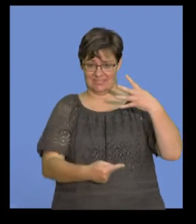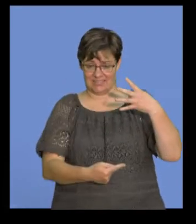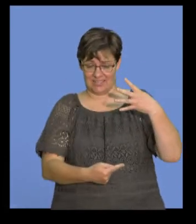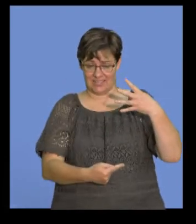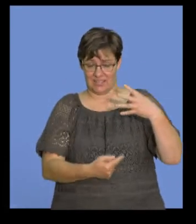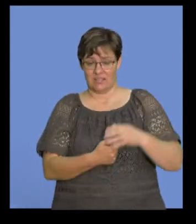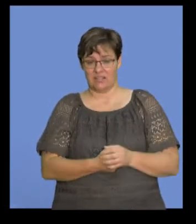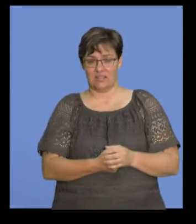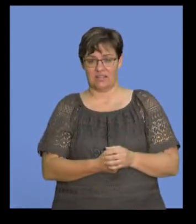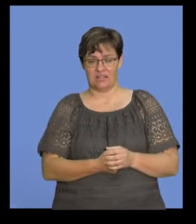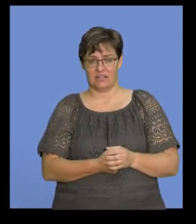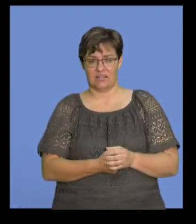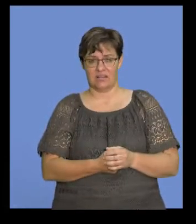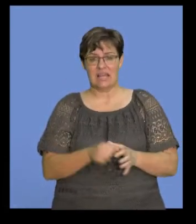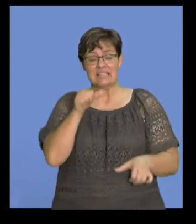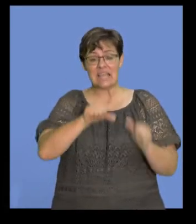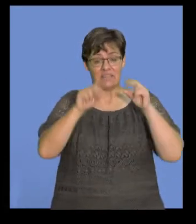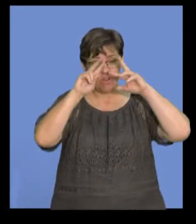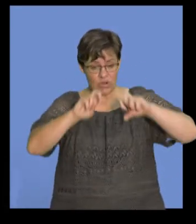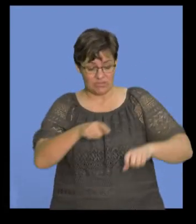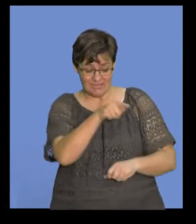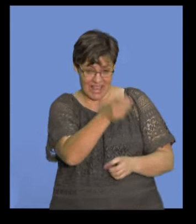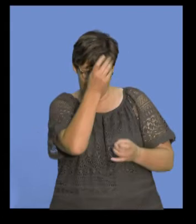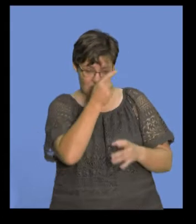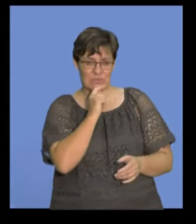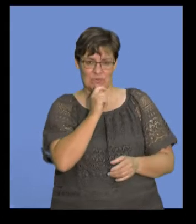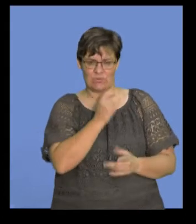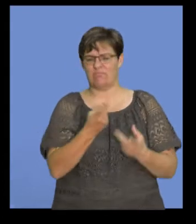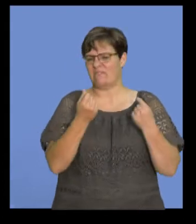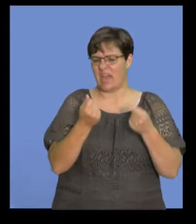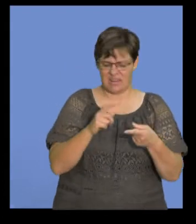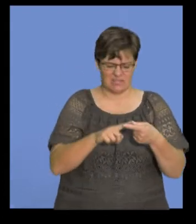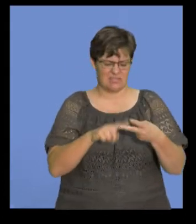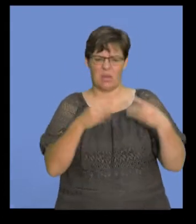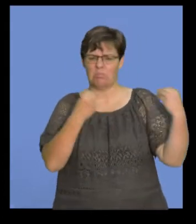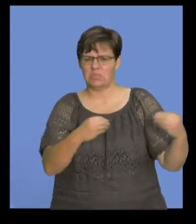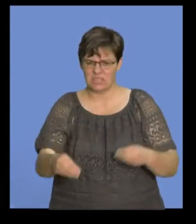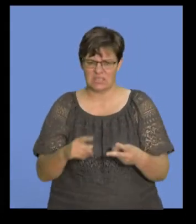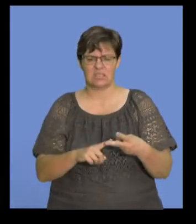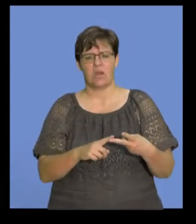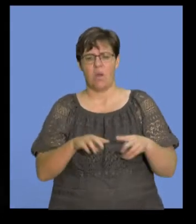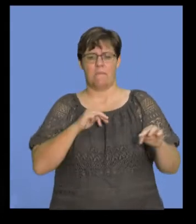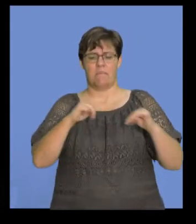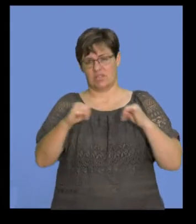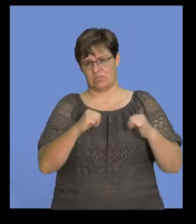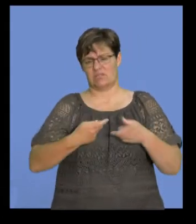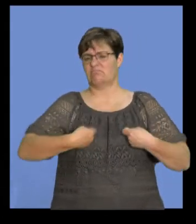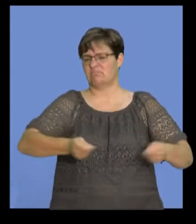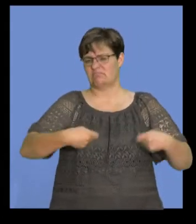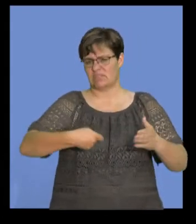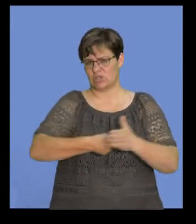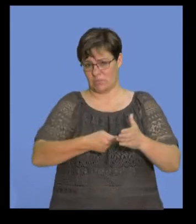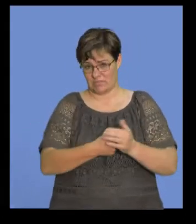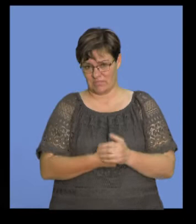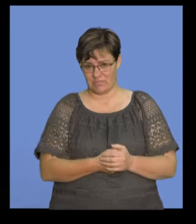and that information is often used for scientific research in finance, in business, as well as in management